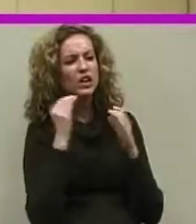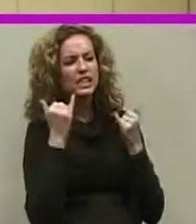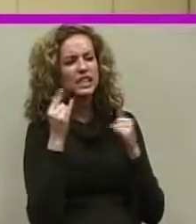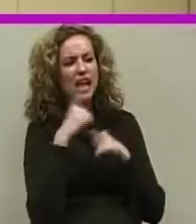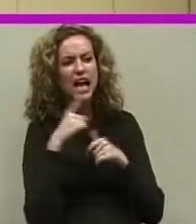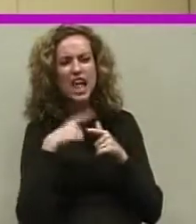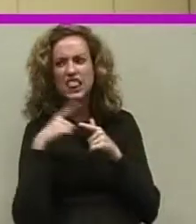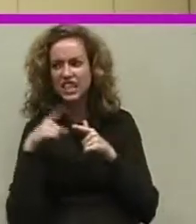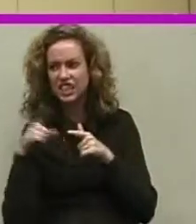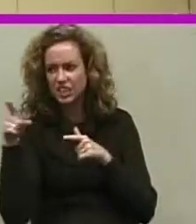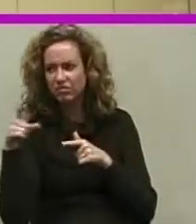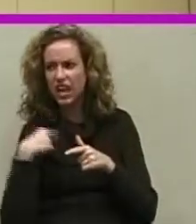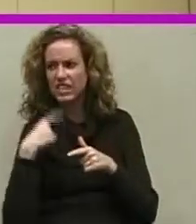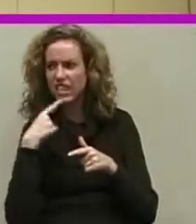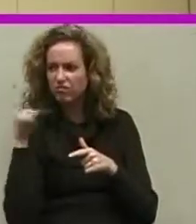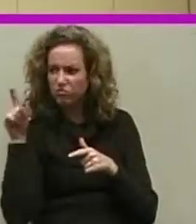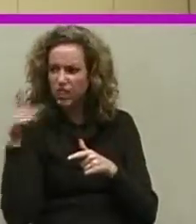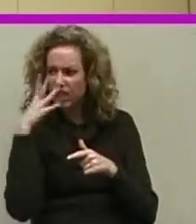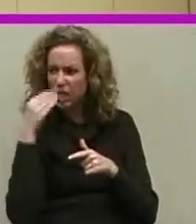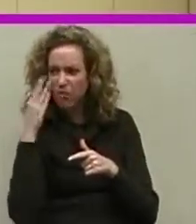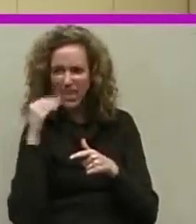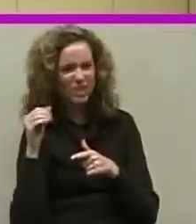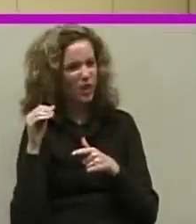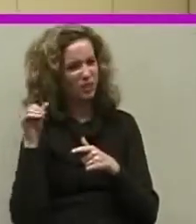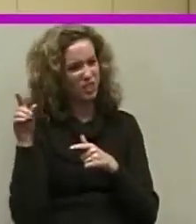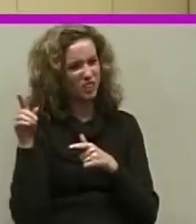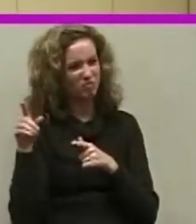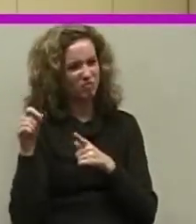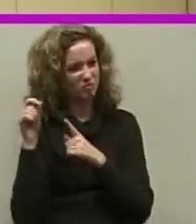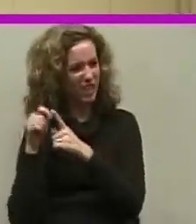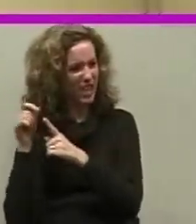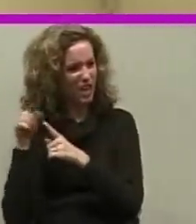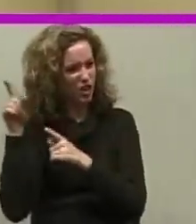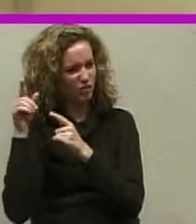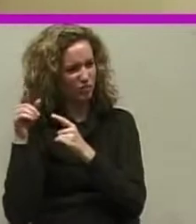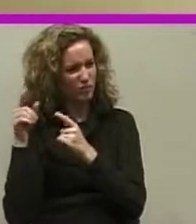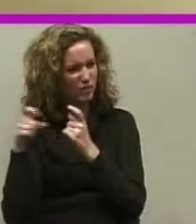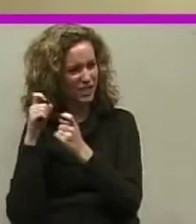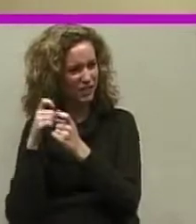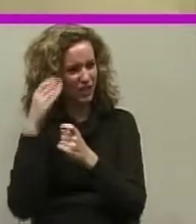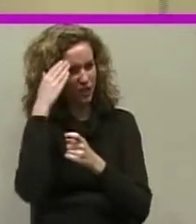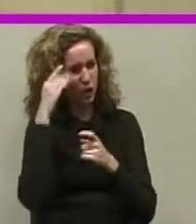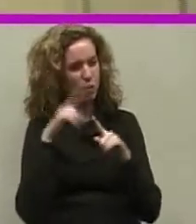the situation might be, that goes to the whole class. But as you look at that page, anything going on there?